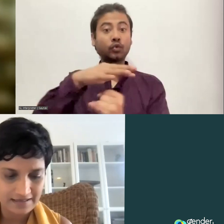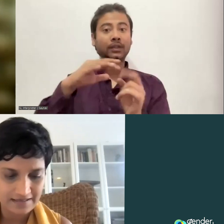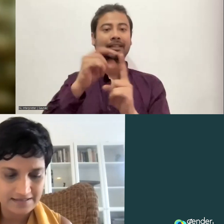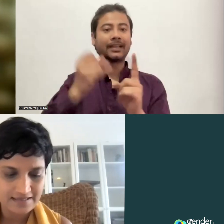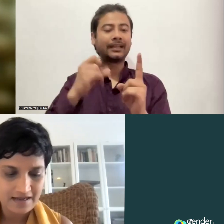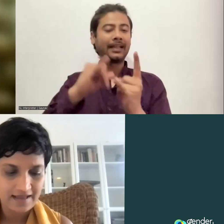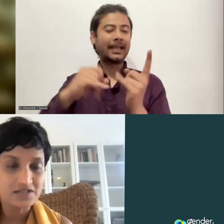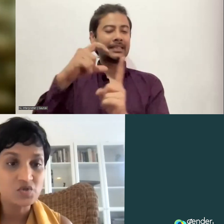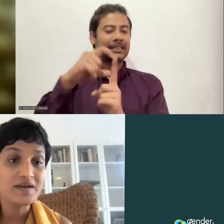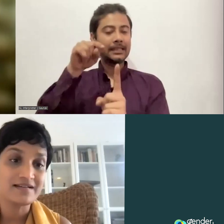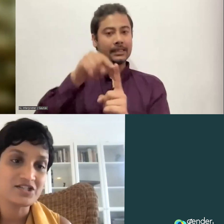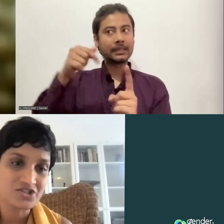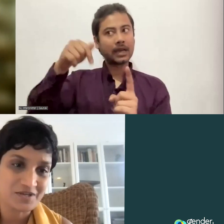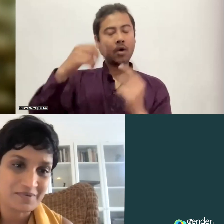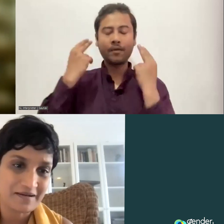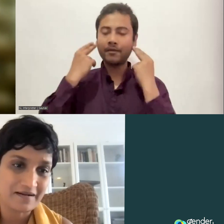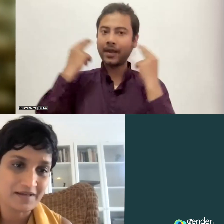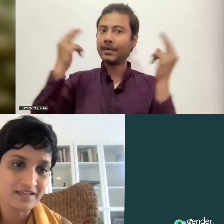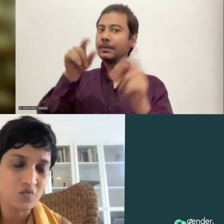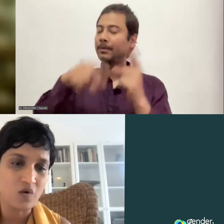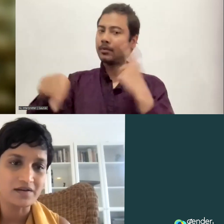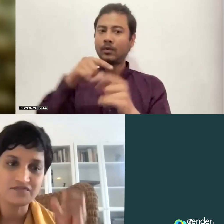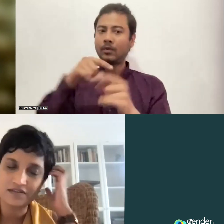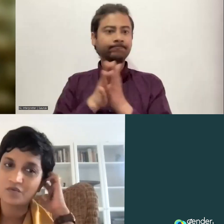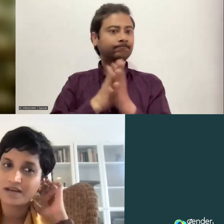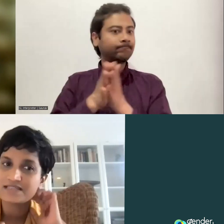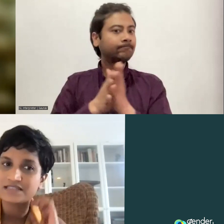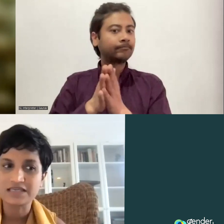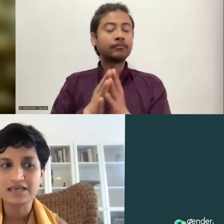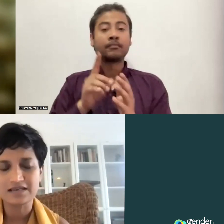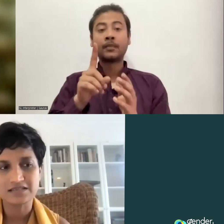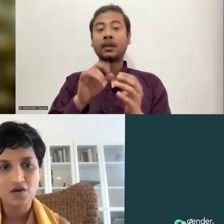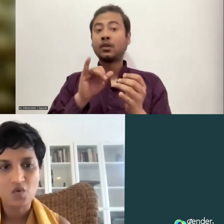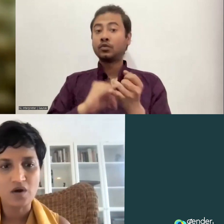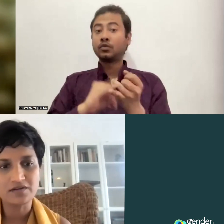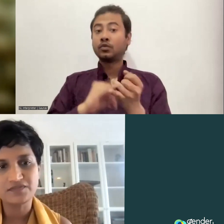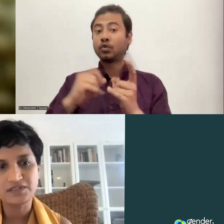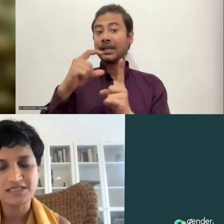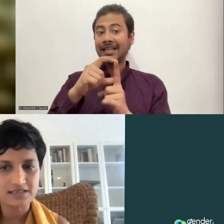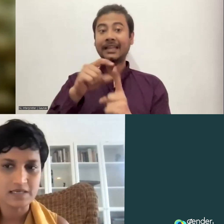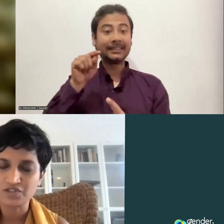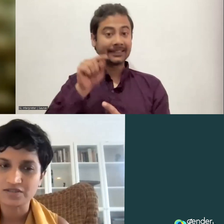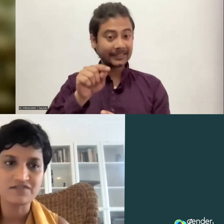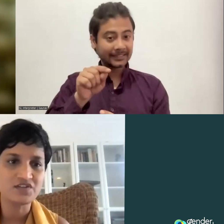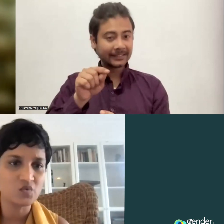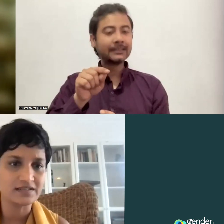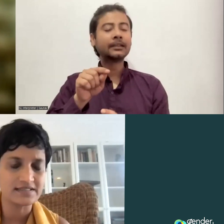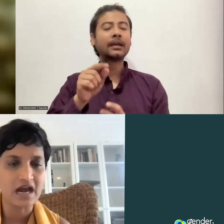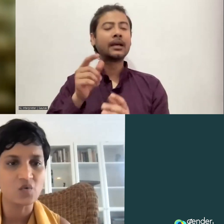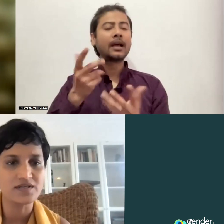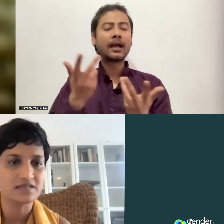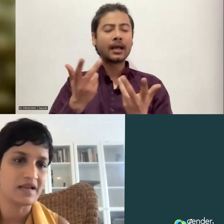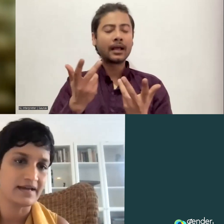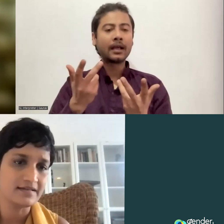design is a two-way relationship. I think what I see as one of the misconceptions, if you will,